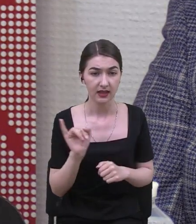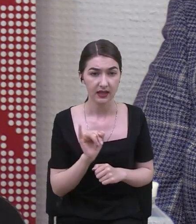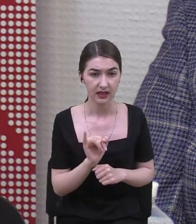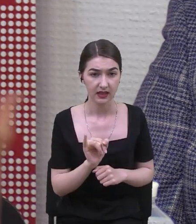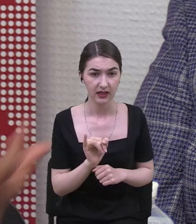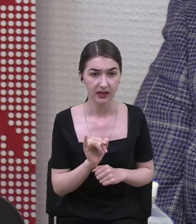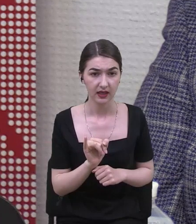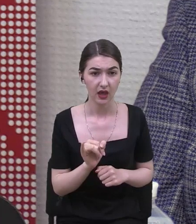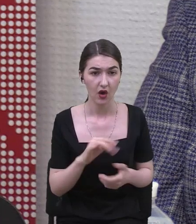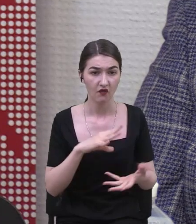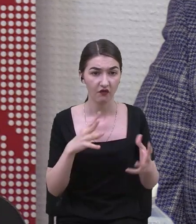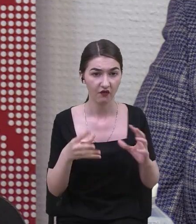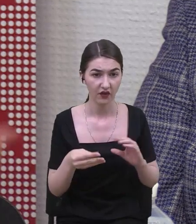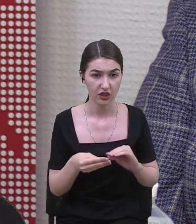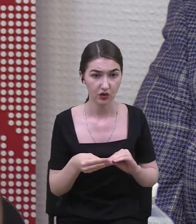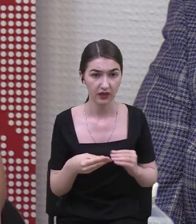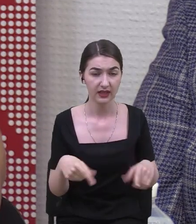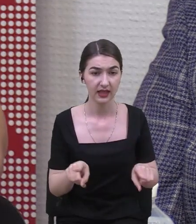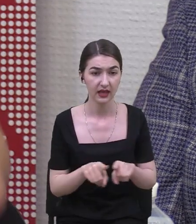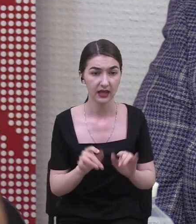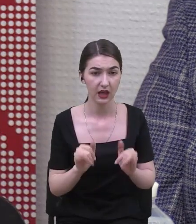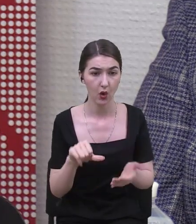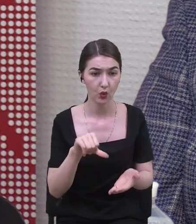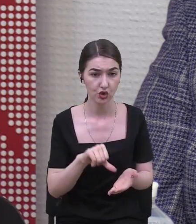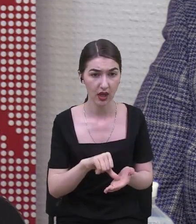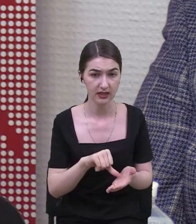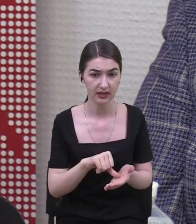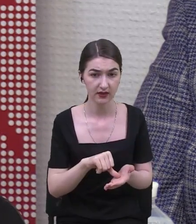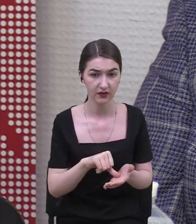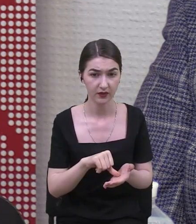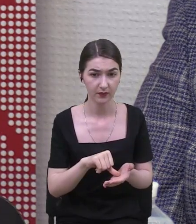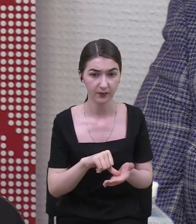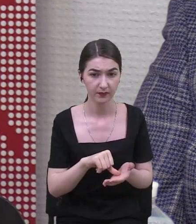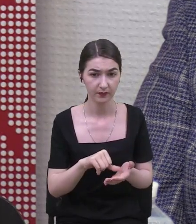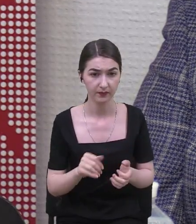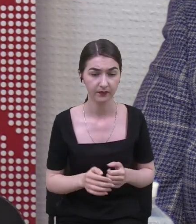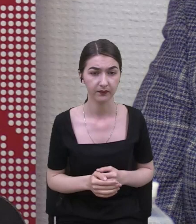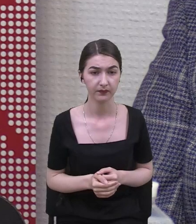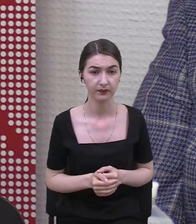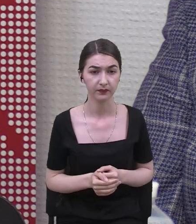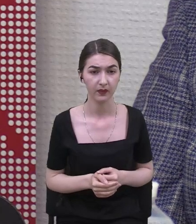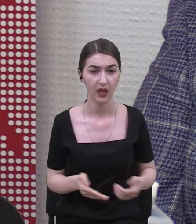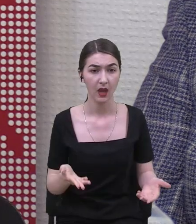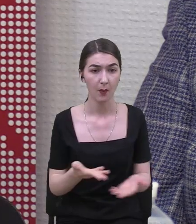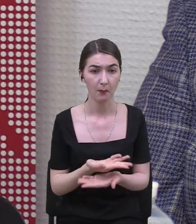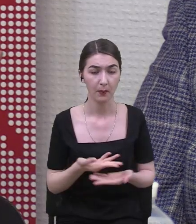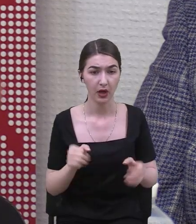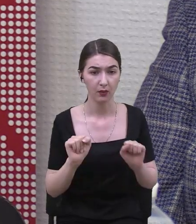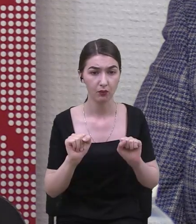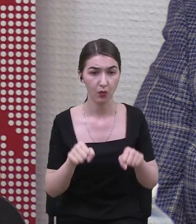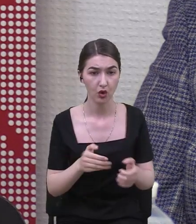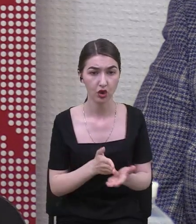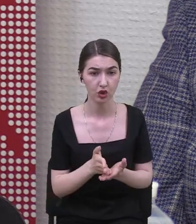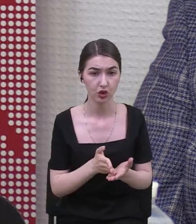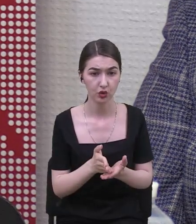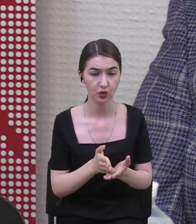takeaway of the participants was, again, we can lead by our own example. We